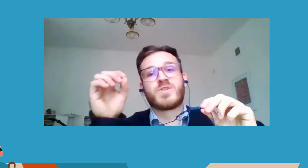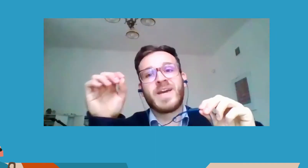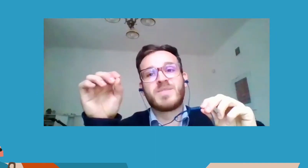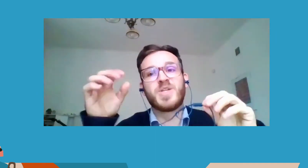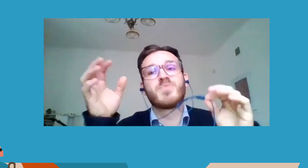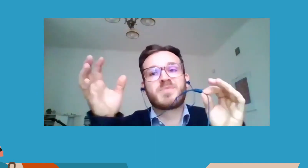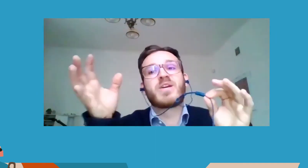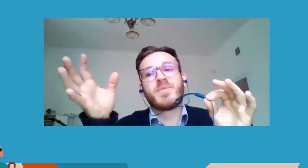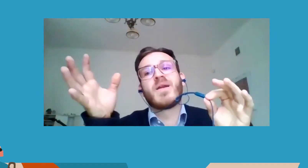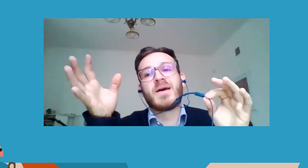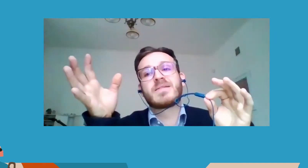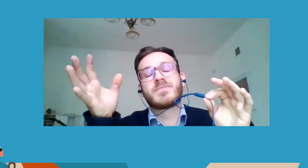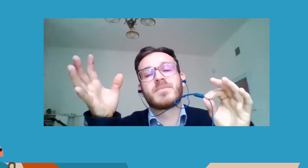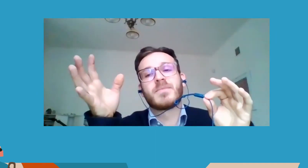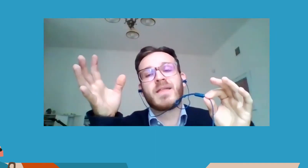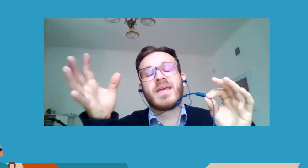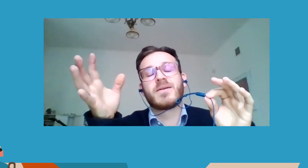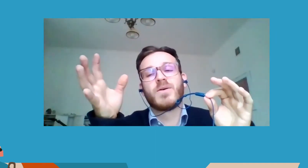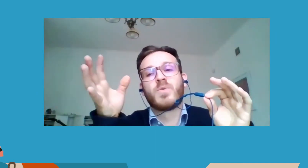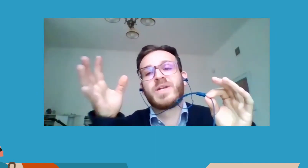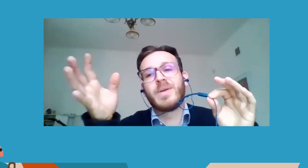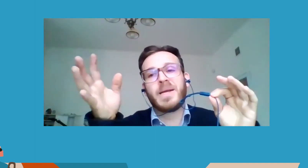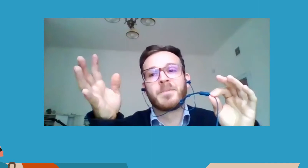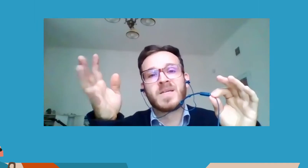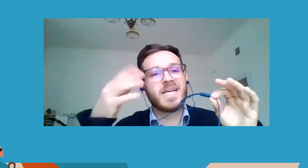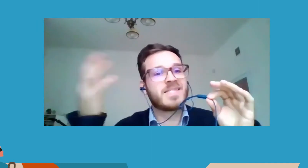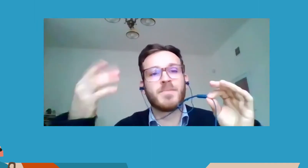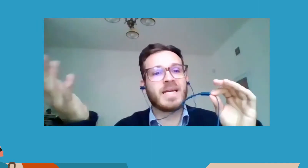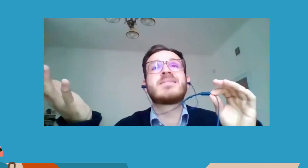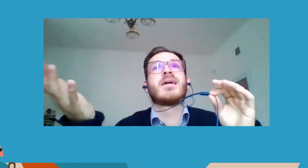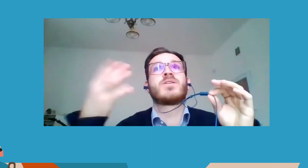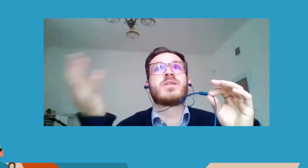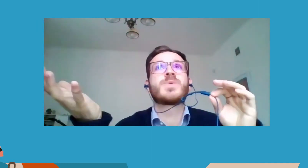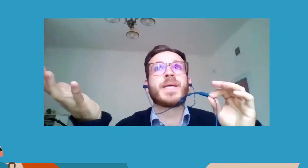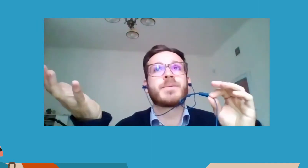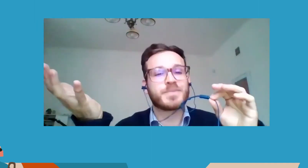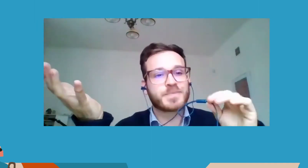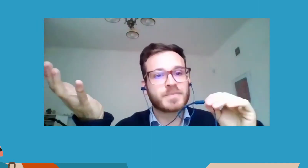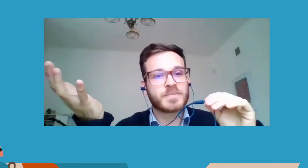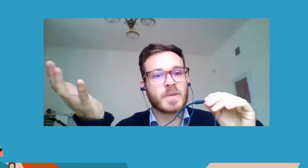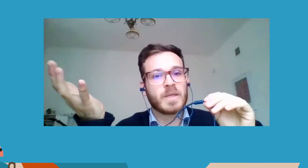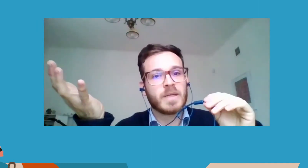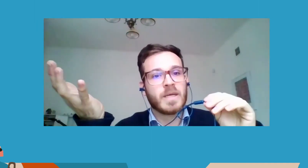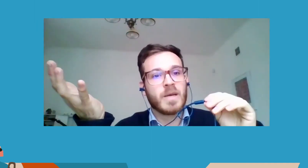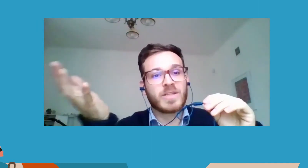not all forms of hate speech must be criminalized, I think all would agree. Take simple insult on the street.